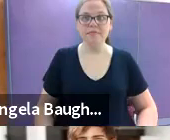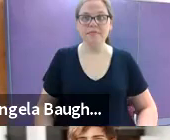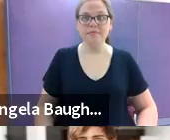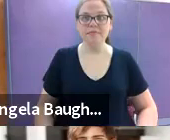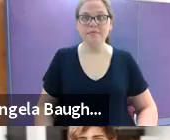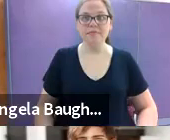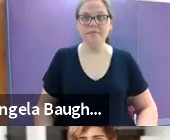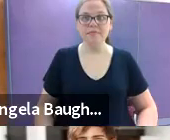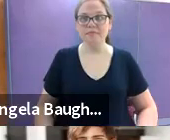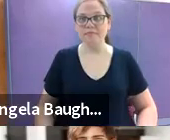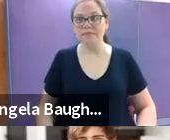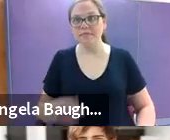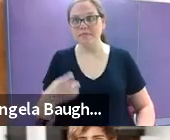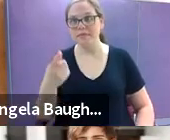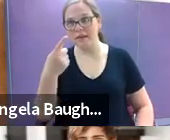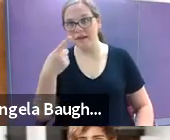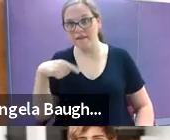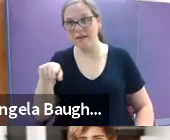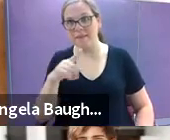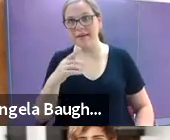I've got everybody here,